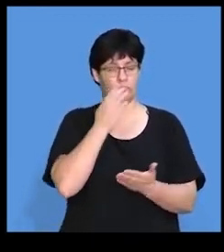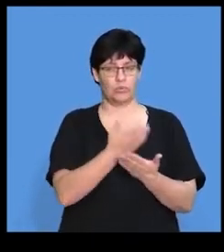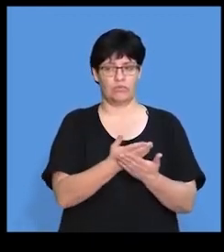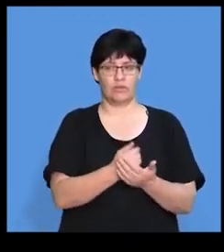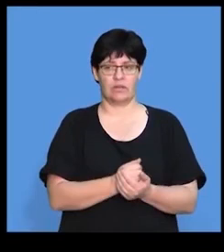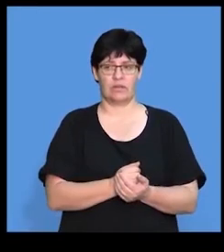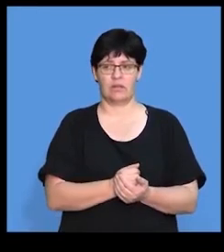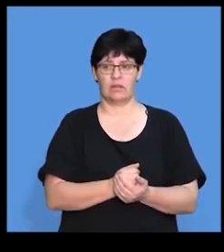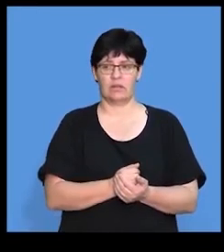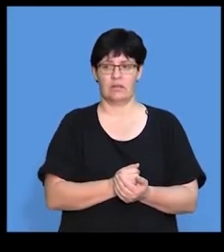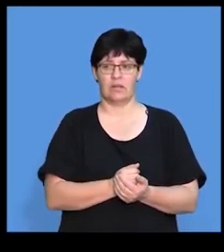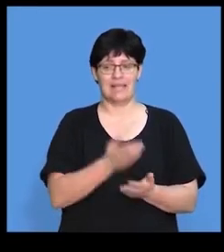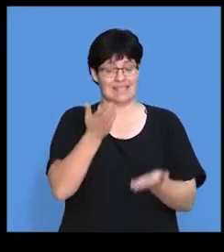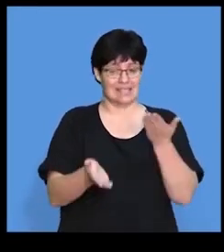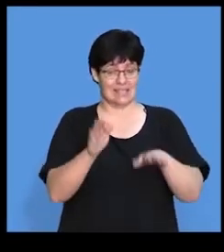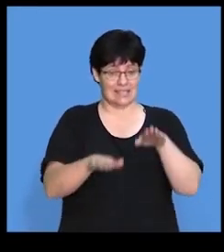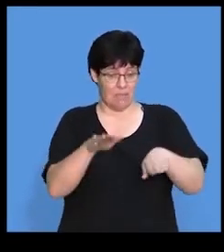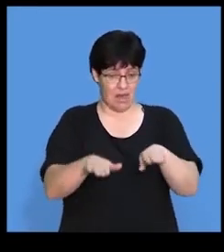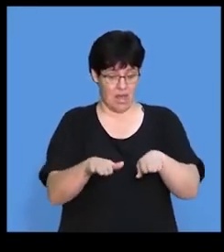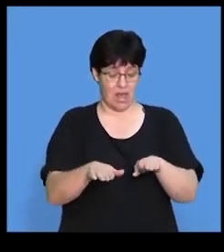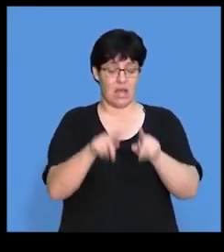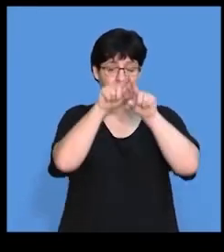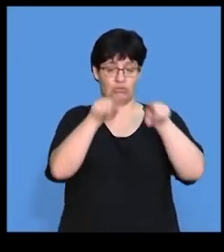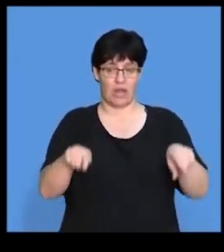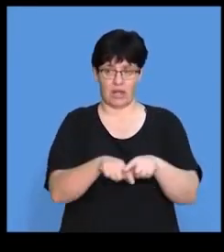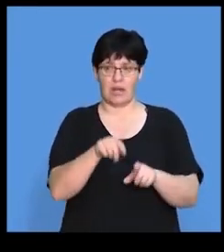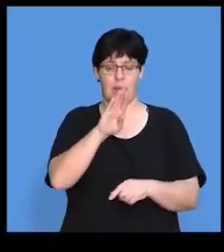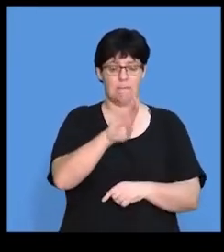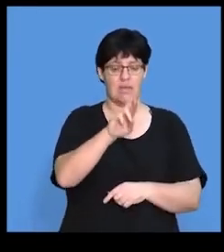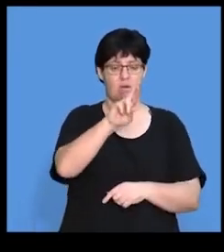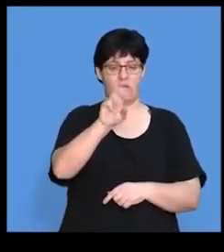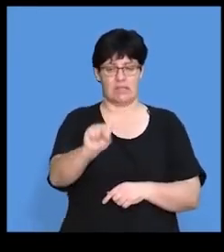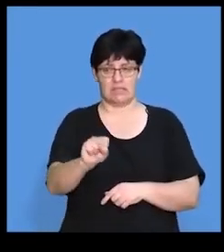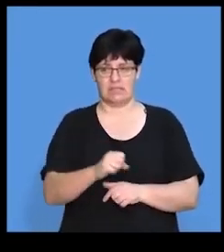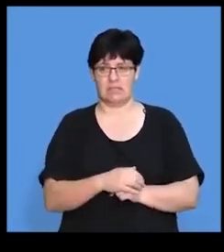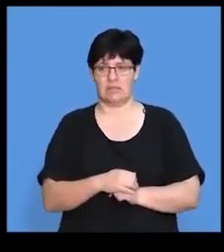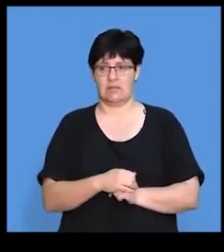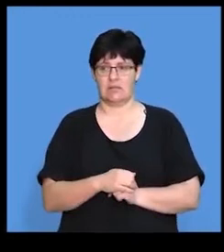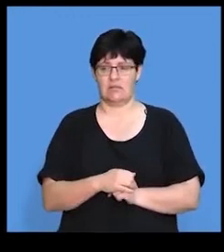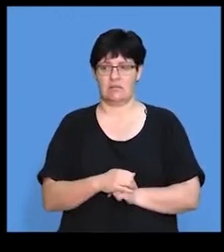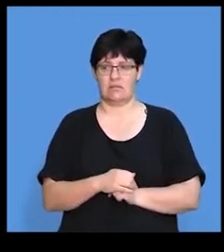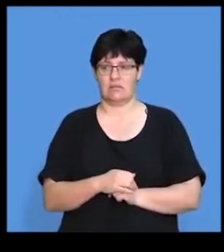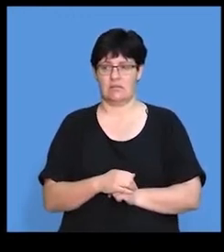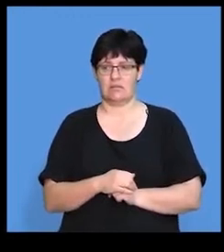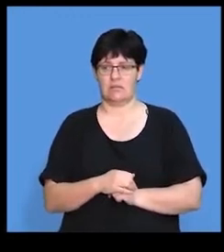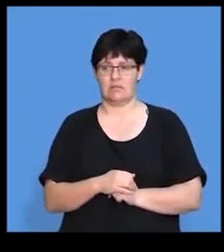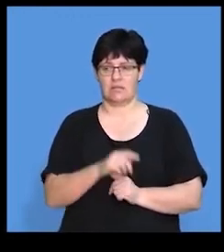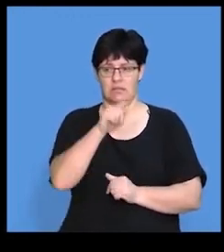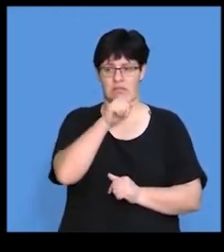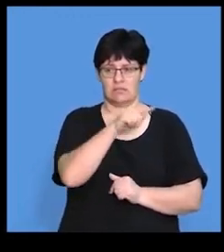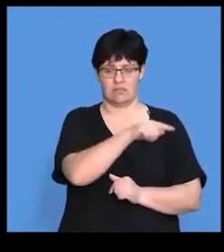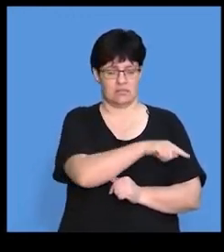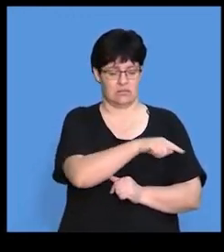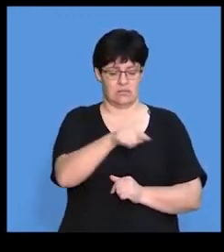to prove that it is similar to triangle BRS. So BRS is